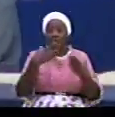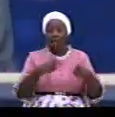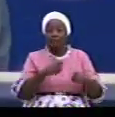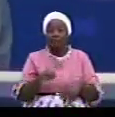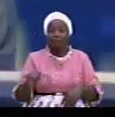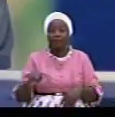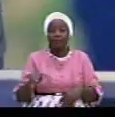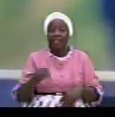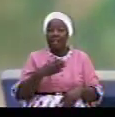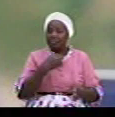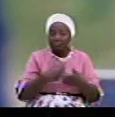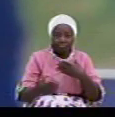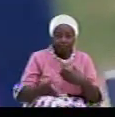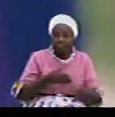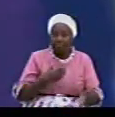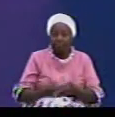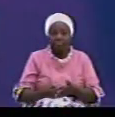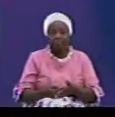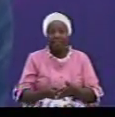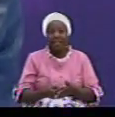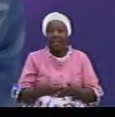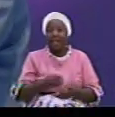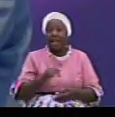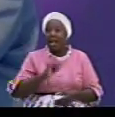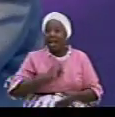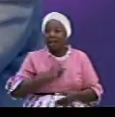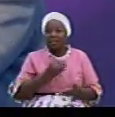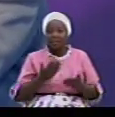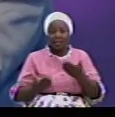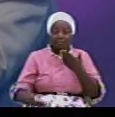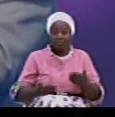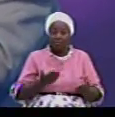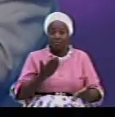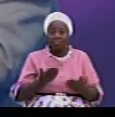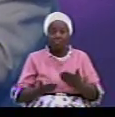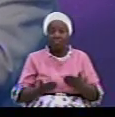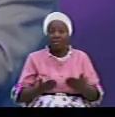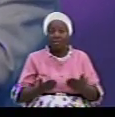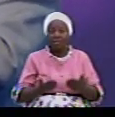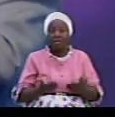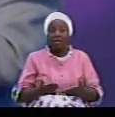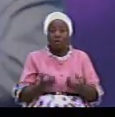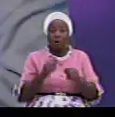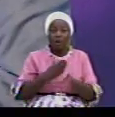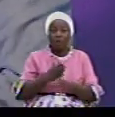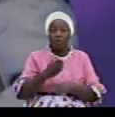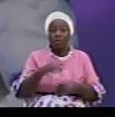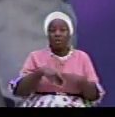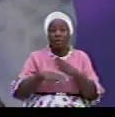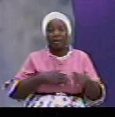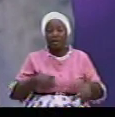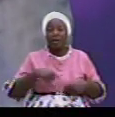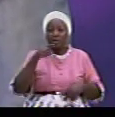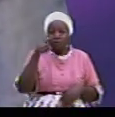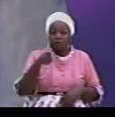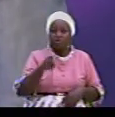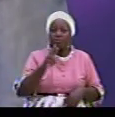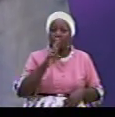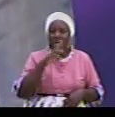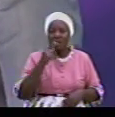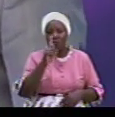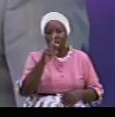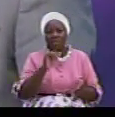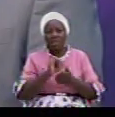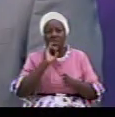and whatever I may come across, you are the one that is able